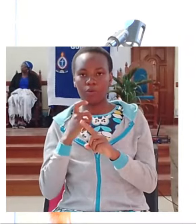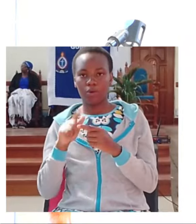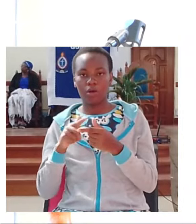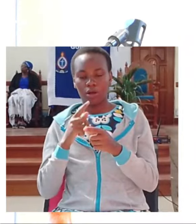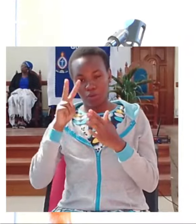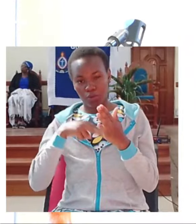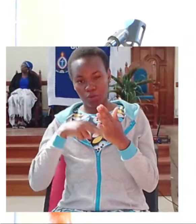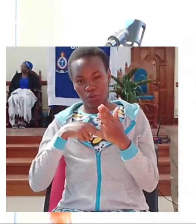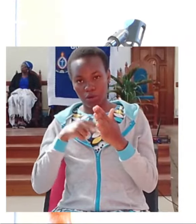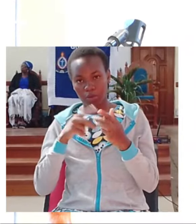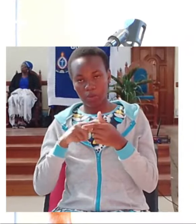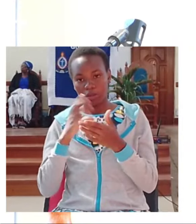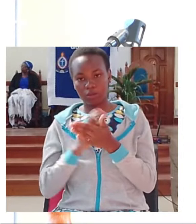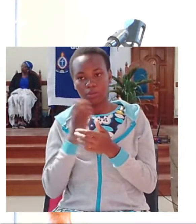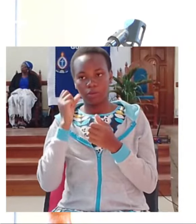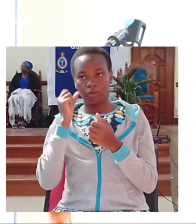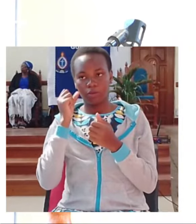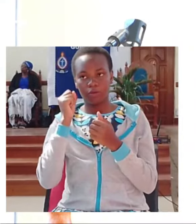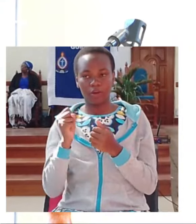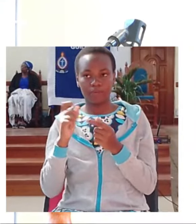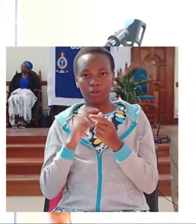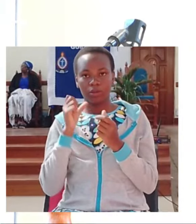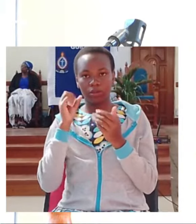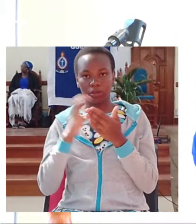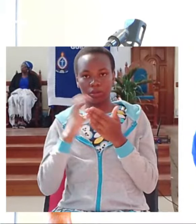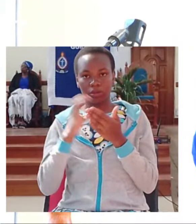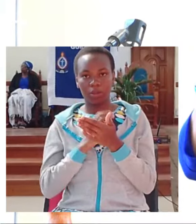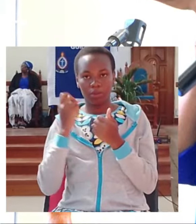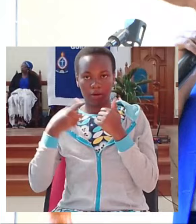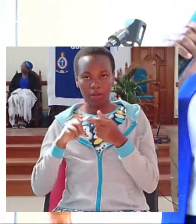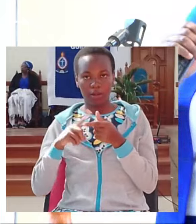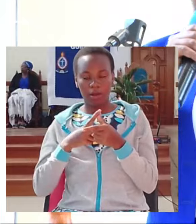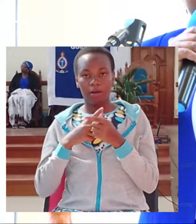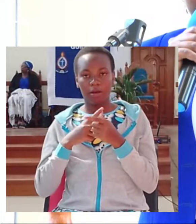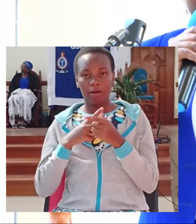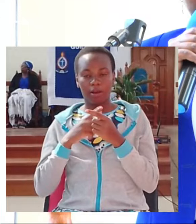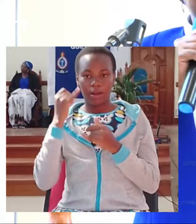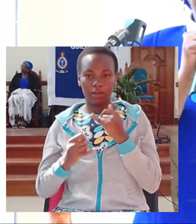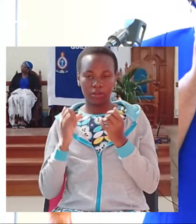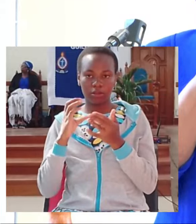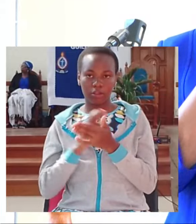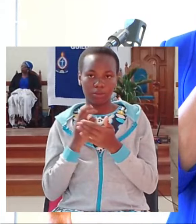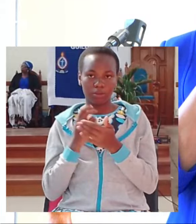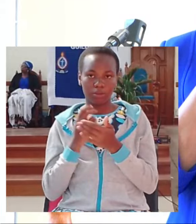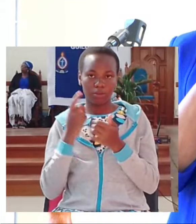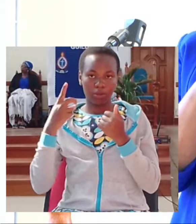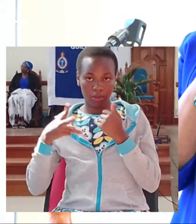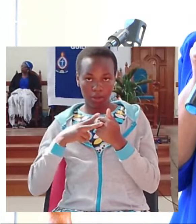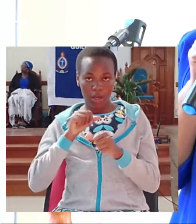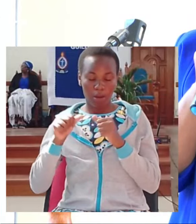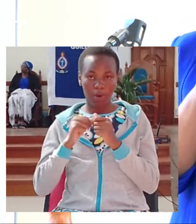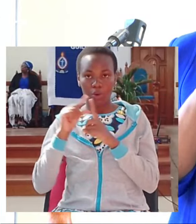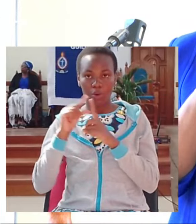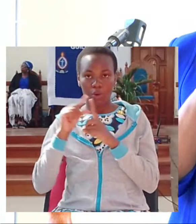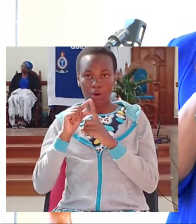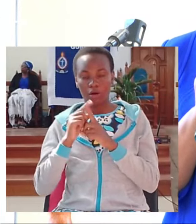chapter 5, from where we start with the Beatitudes, chapter 6, and finish up all the way in chapter 7, it is called the Sermon on the Mount.